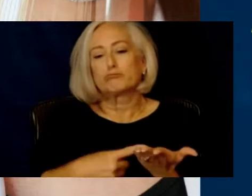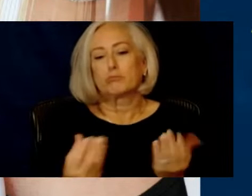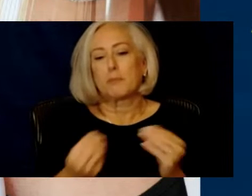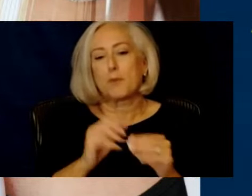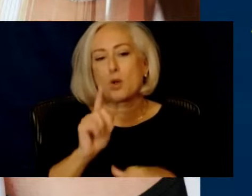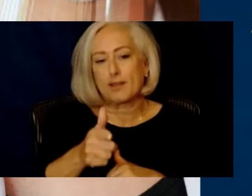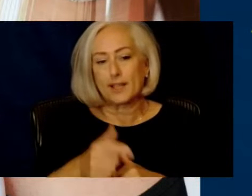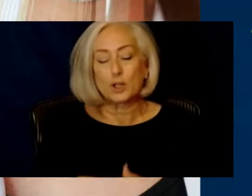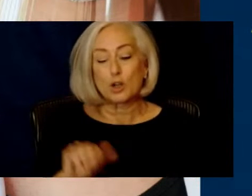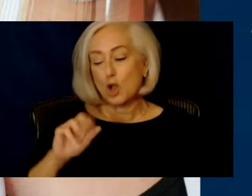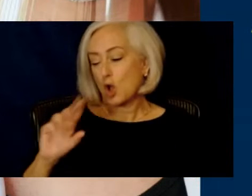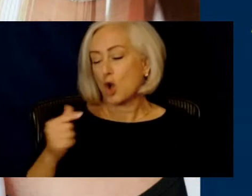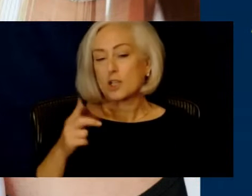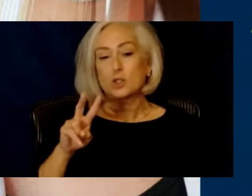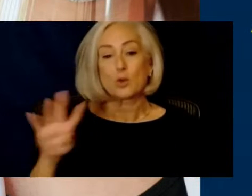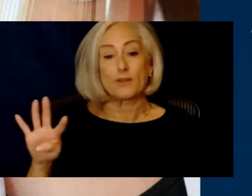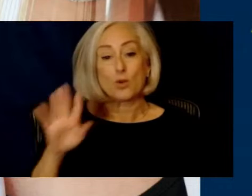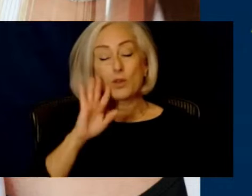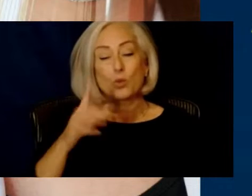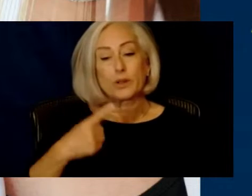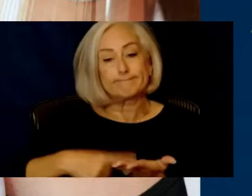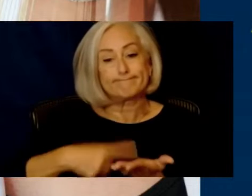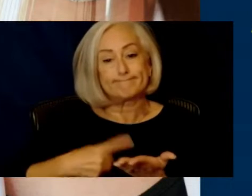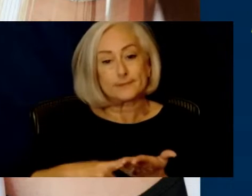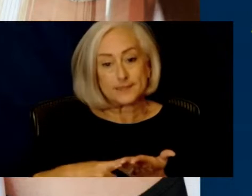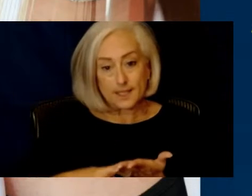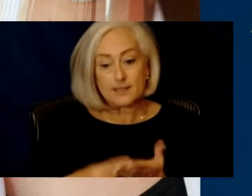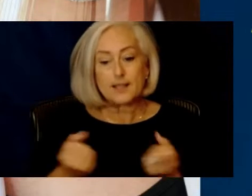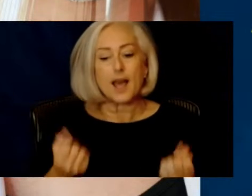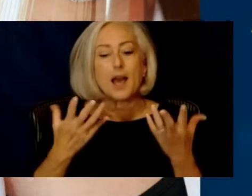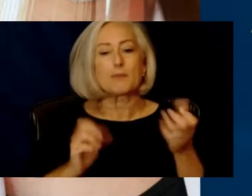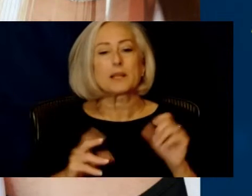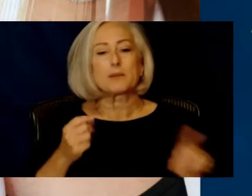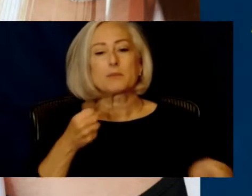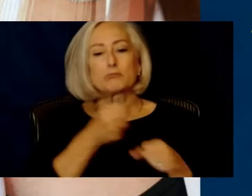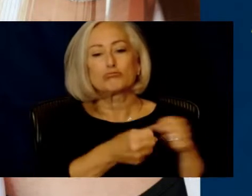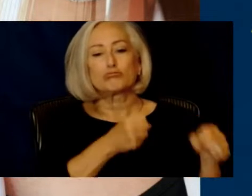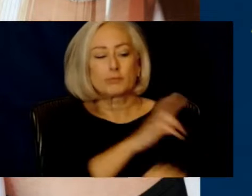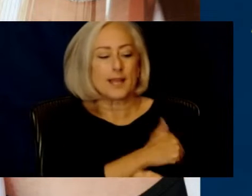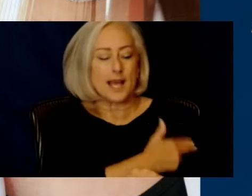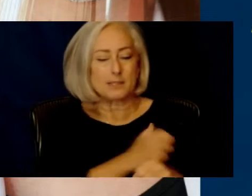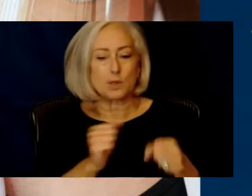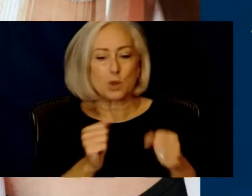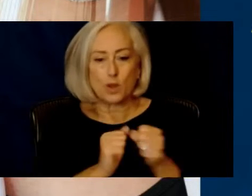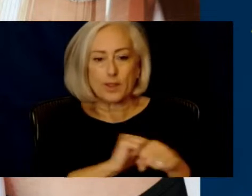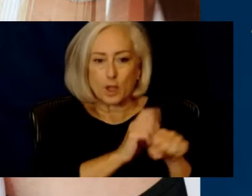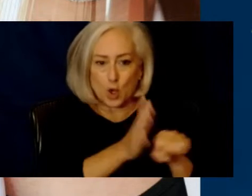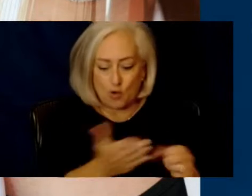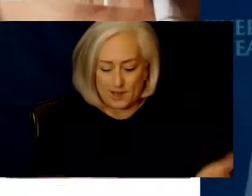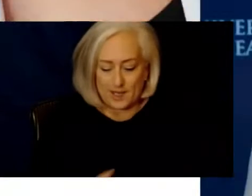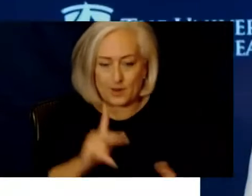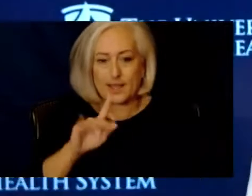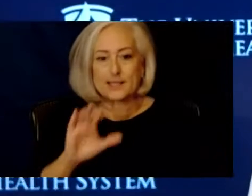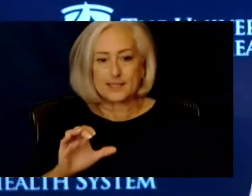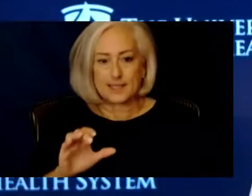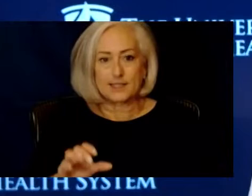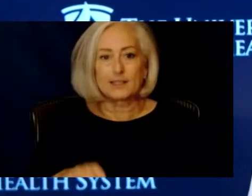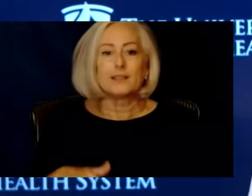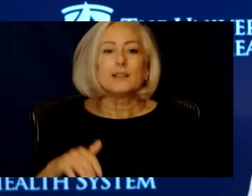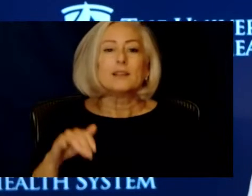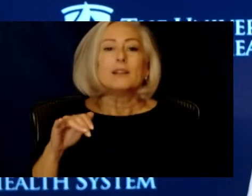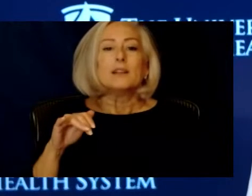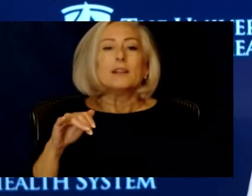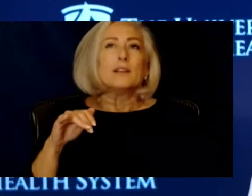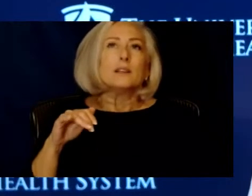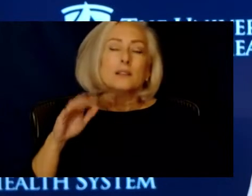24th of August, we will talk about the growing number of people in the hospital with COVID here in the Metro. We're going to have one of those CMO-like conversations. So you'll hear a